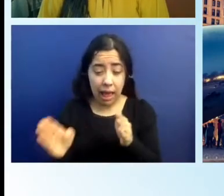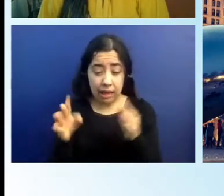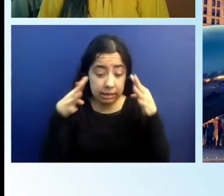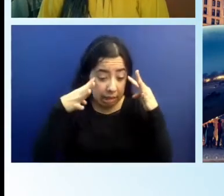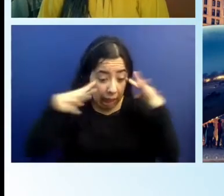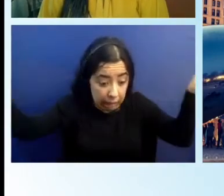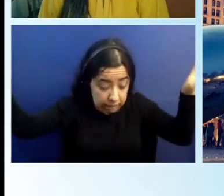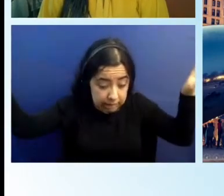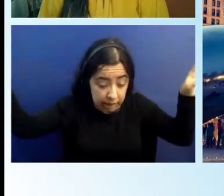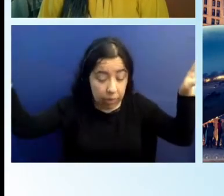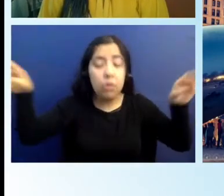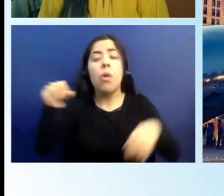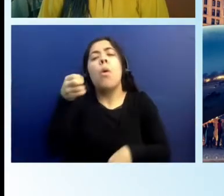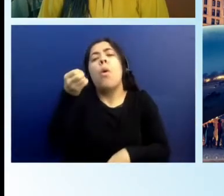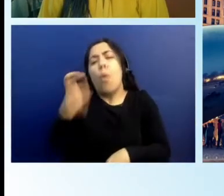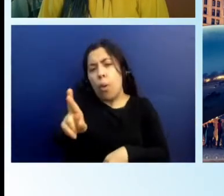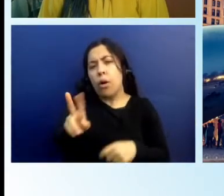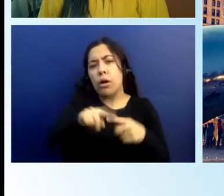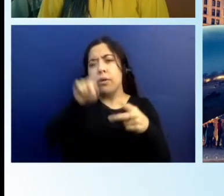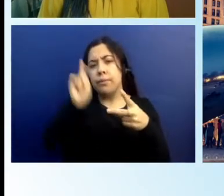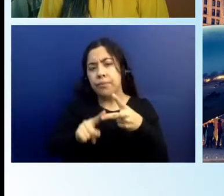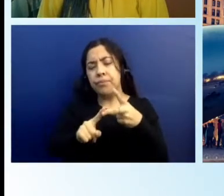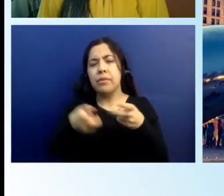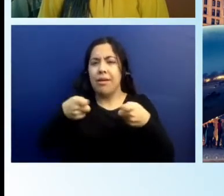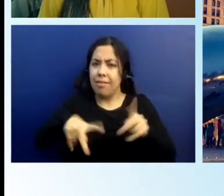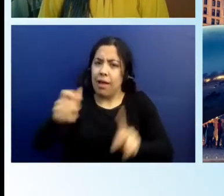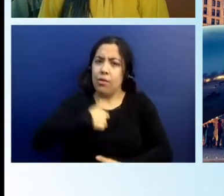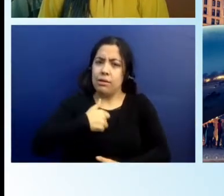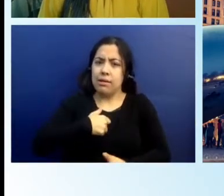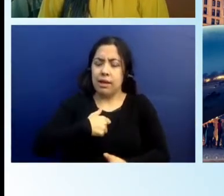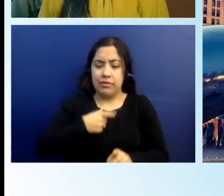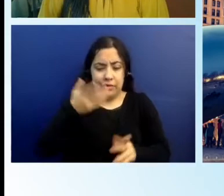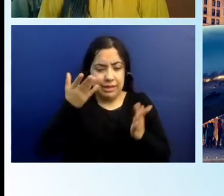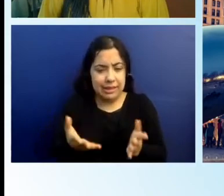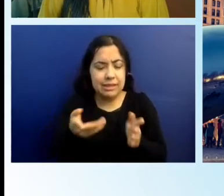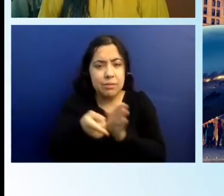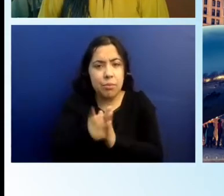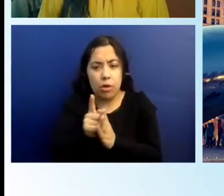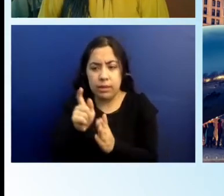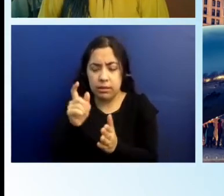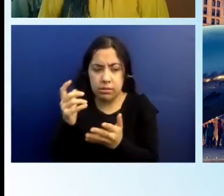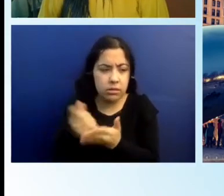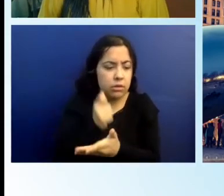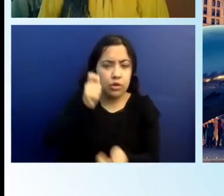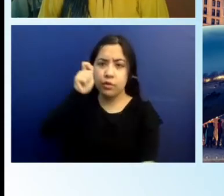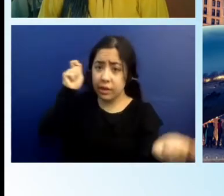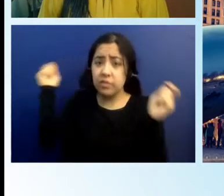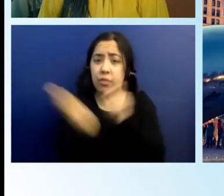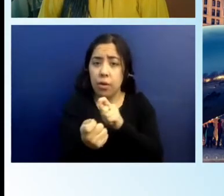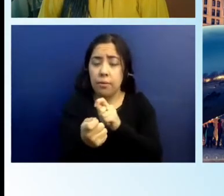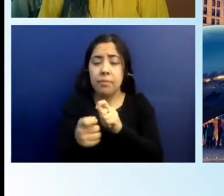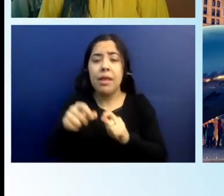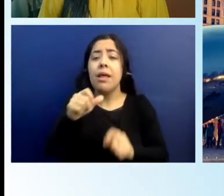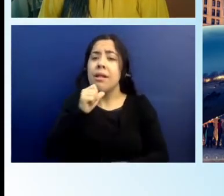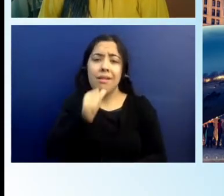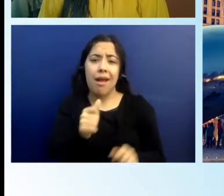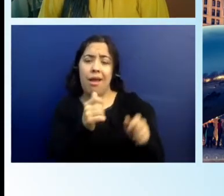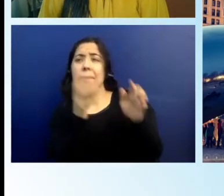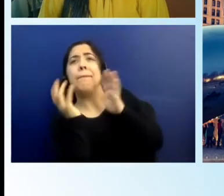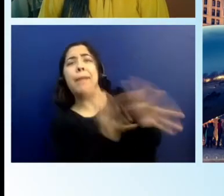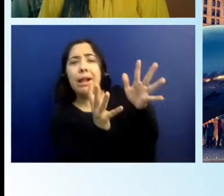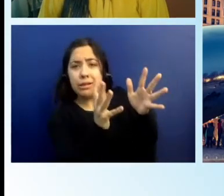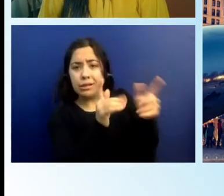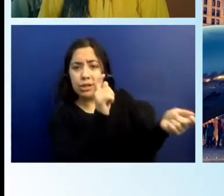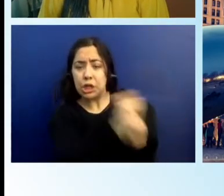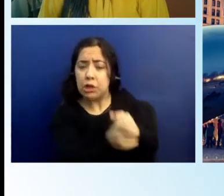allow ourselves to be transformed by this moment. This is not abandoning our theory of change, but instead embracing imperfections